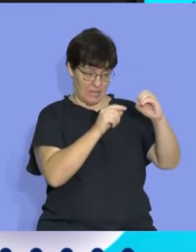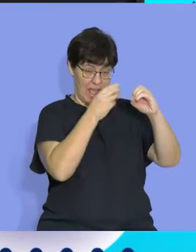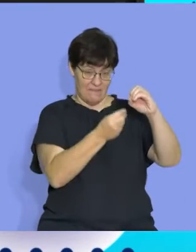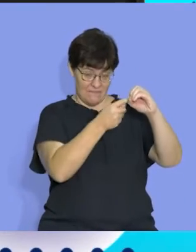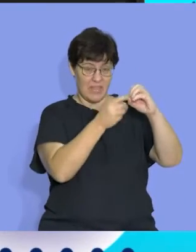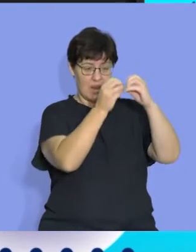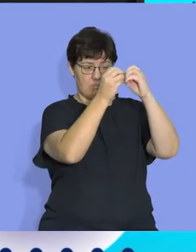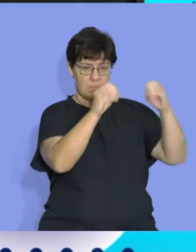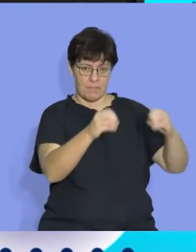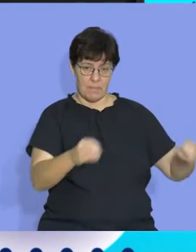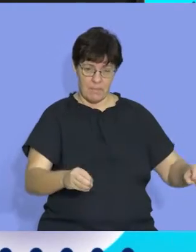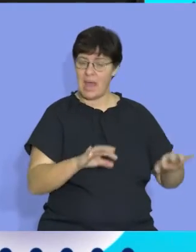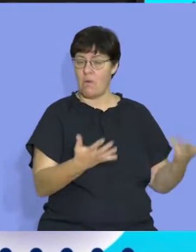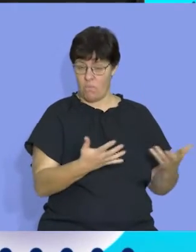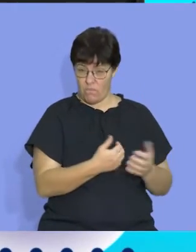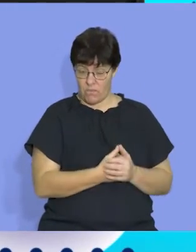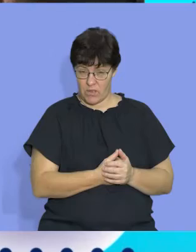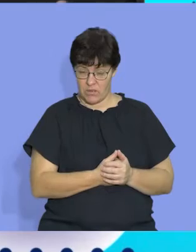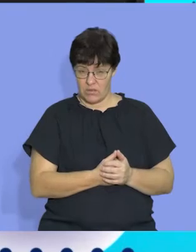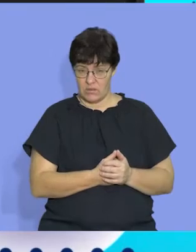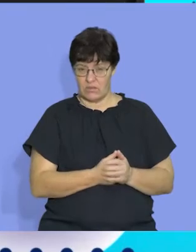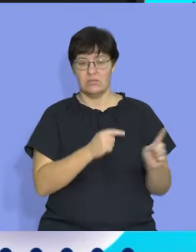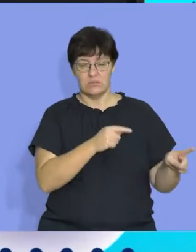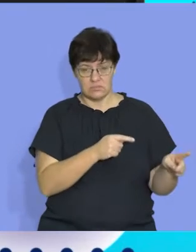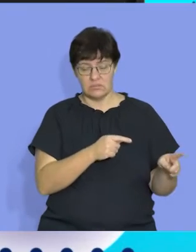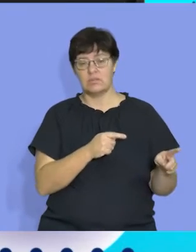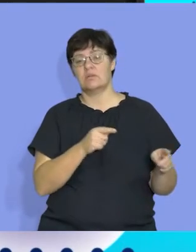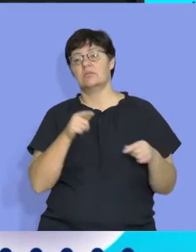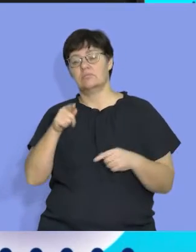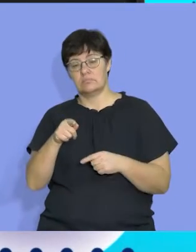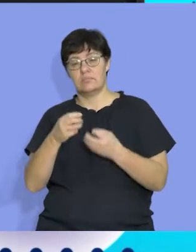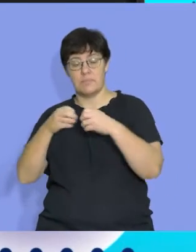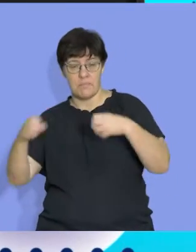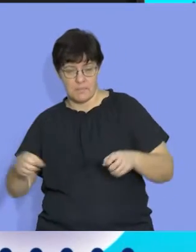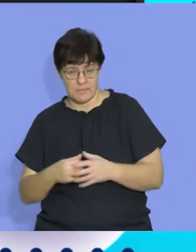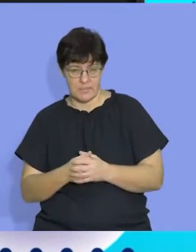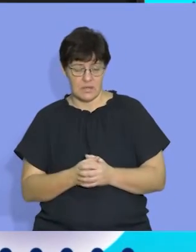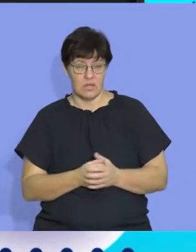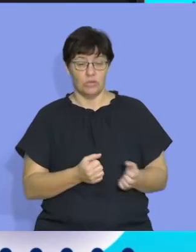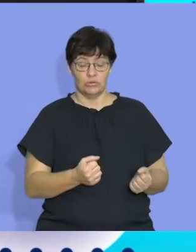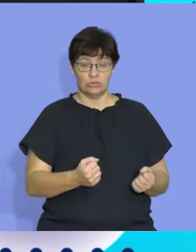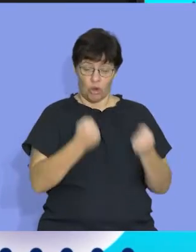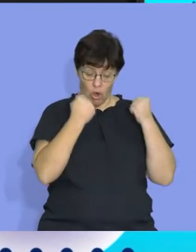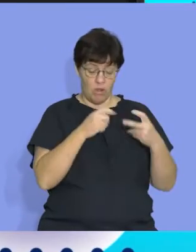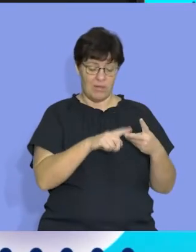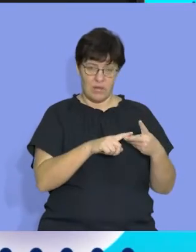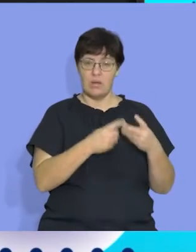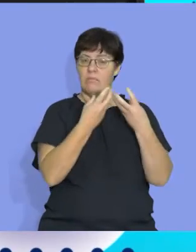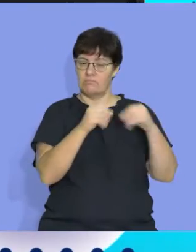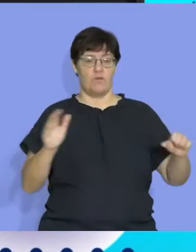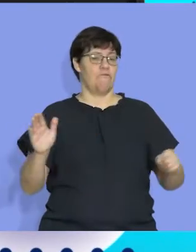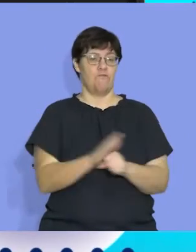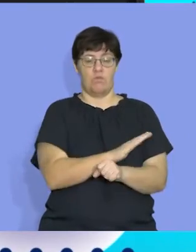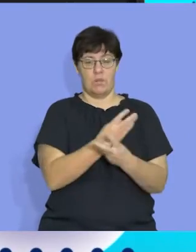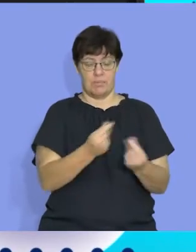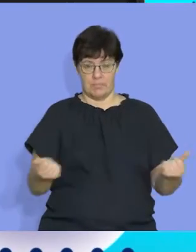weaker acids, they dissociate partially, while stronger acids they dissociate completely